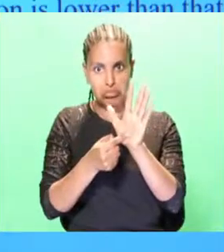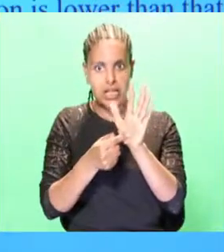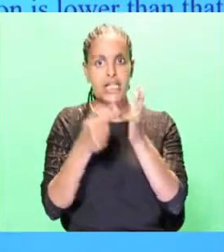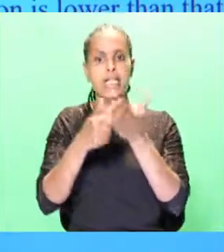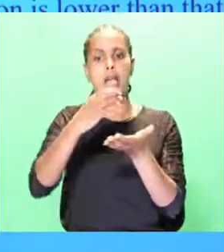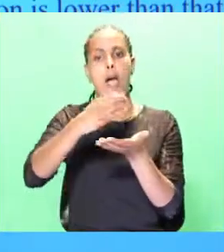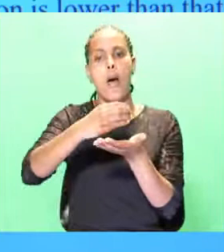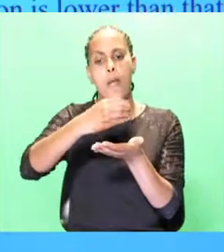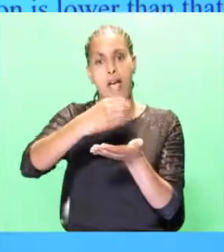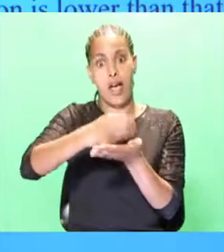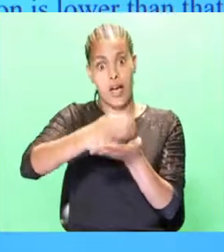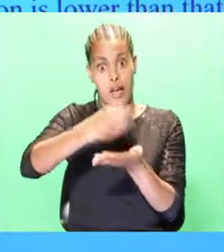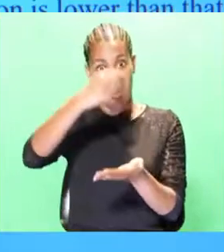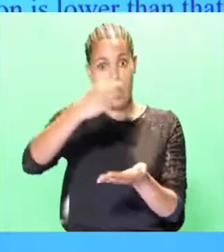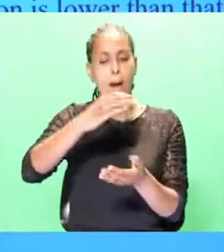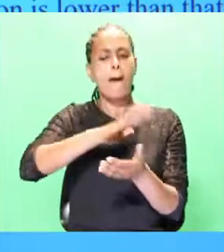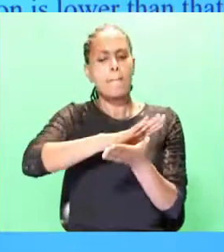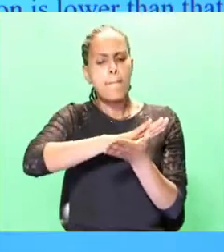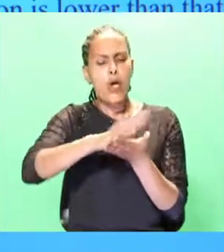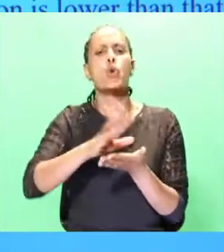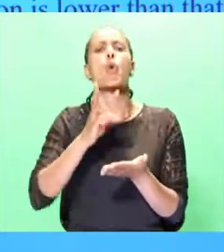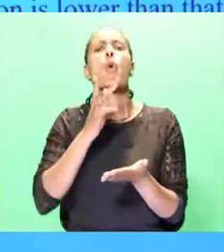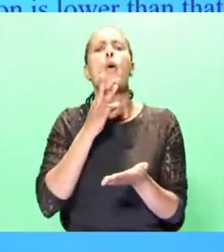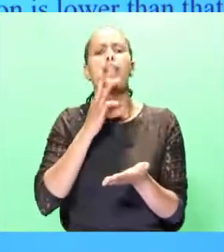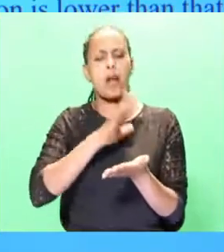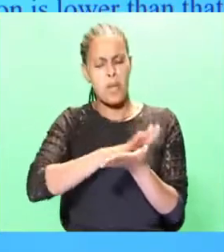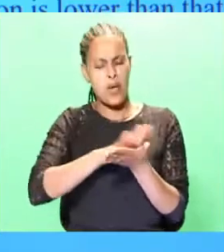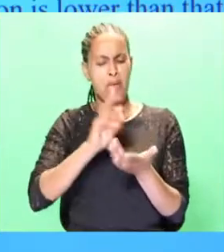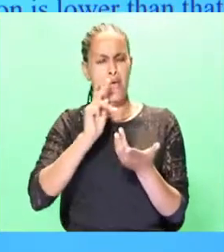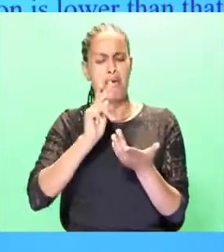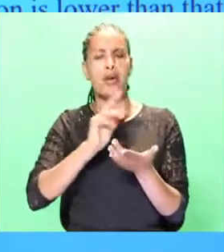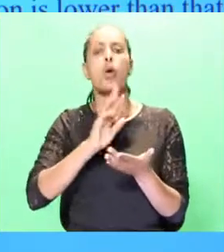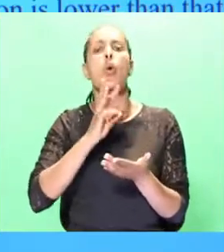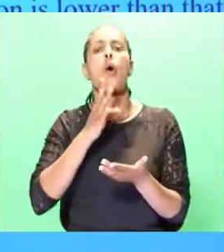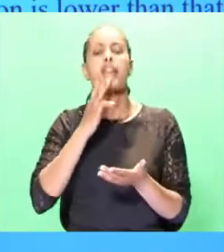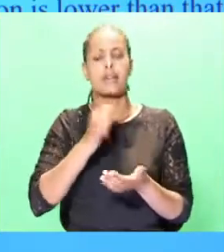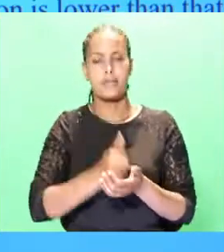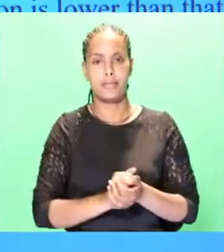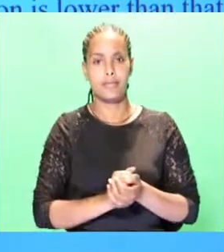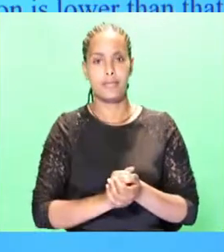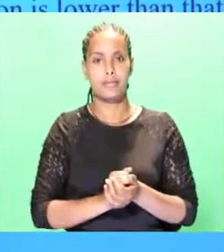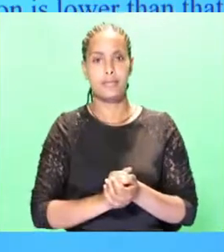beaker containing pure water. Pure water.